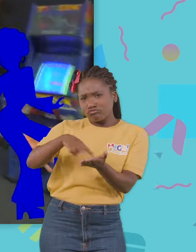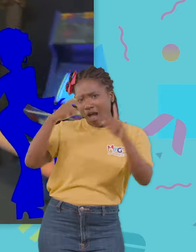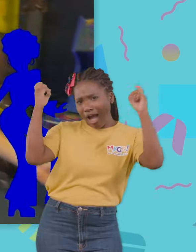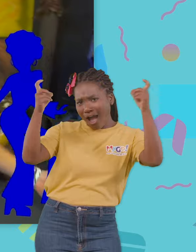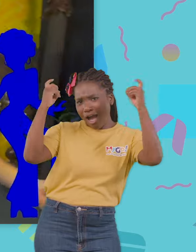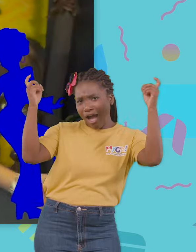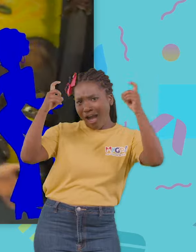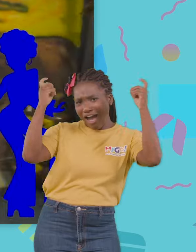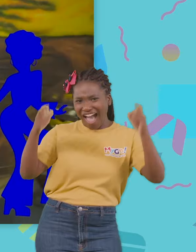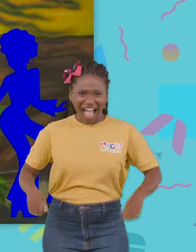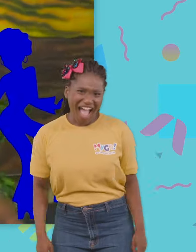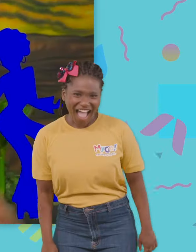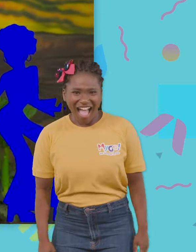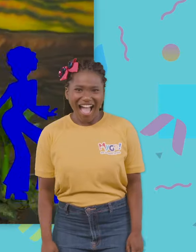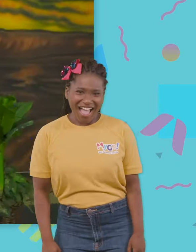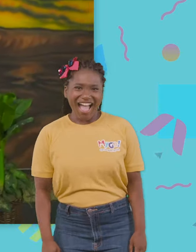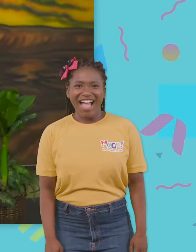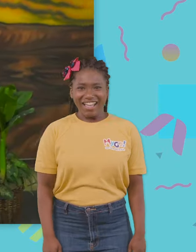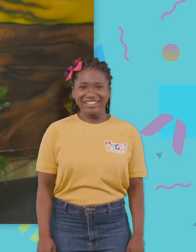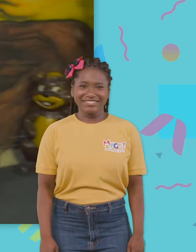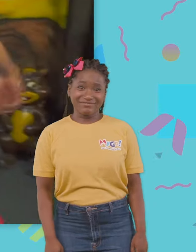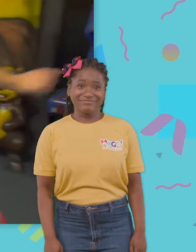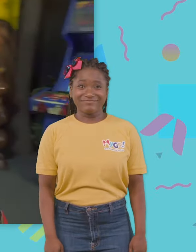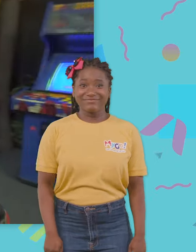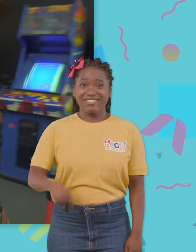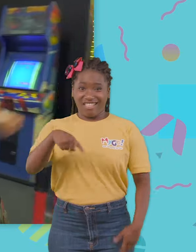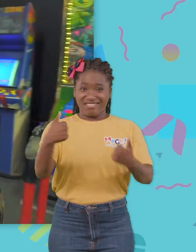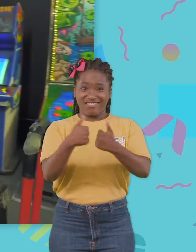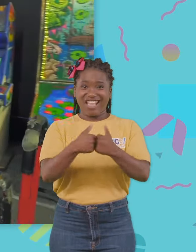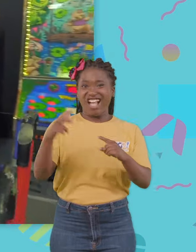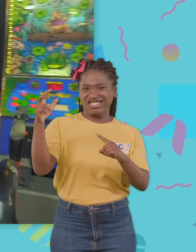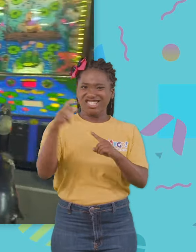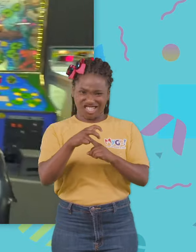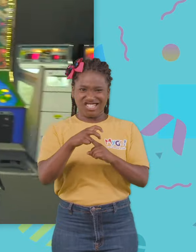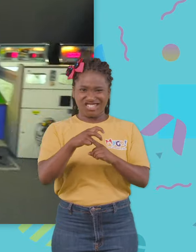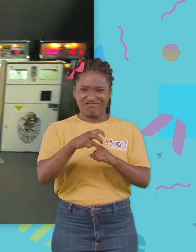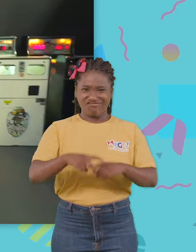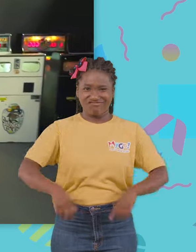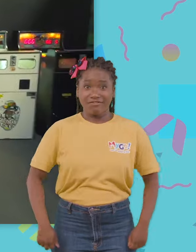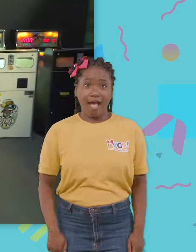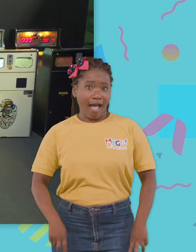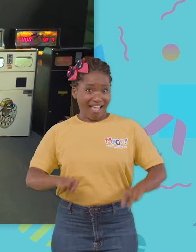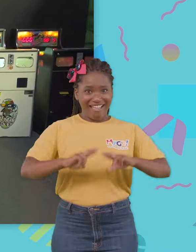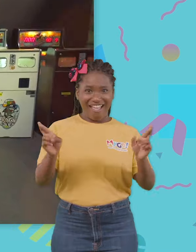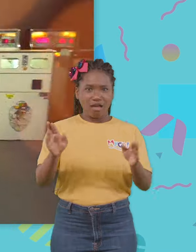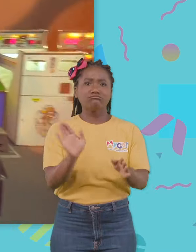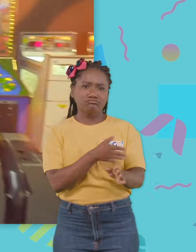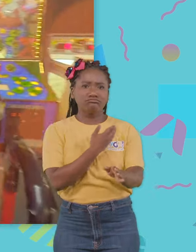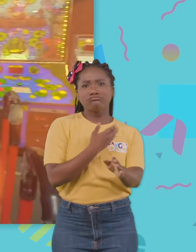Dance, Dance Revolution. Woo! I'm really good at this one. Get ready.